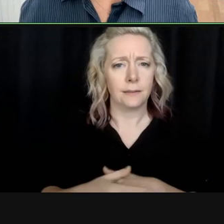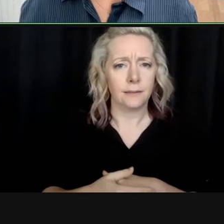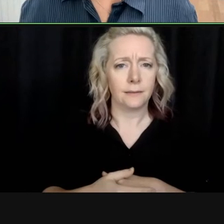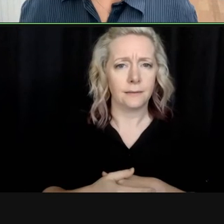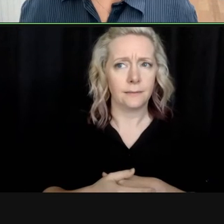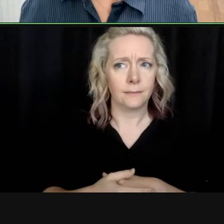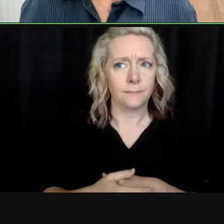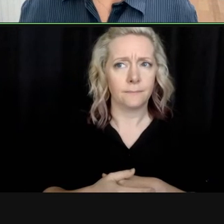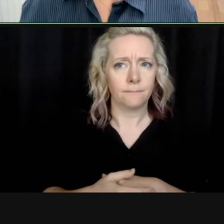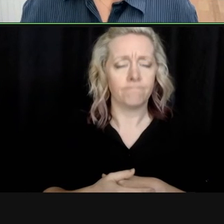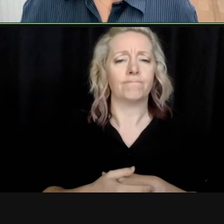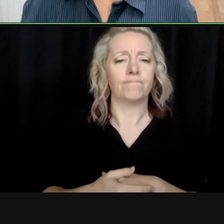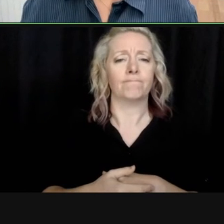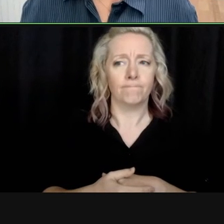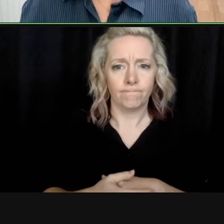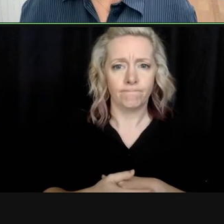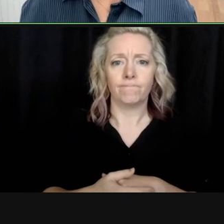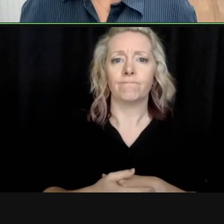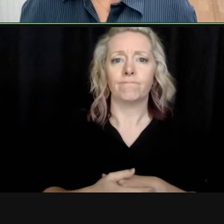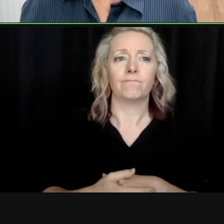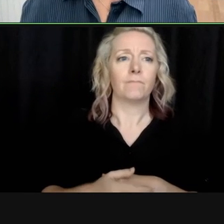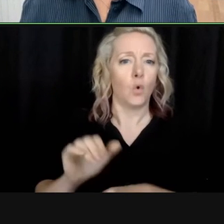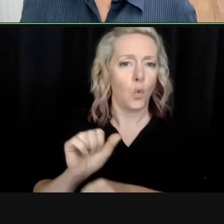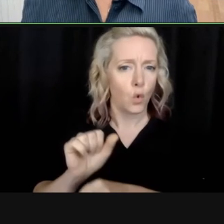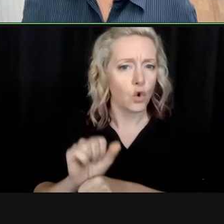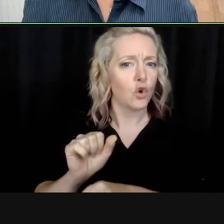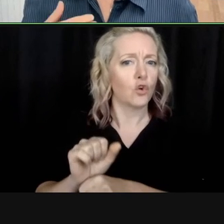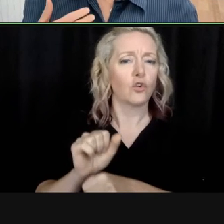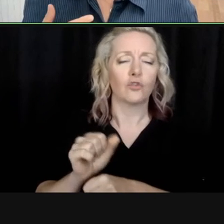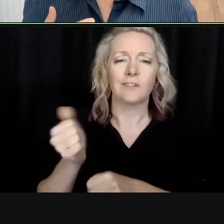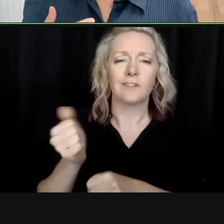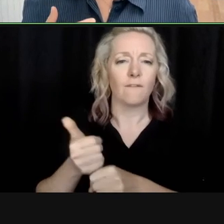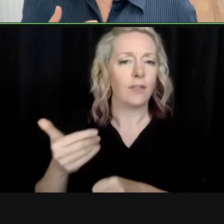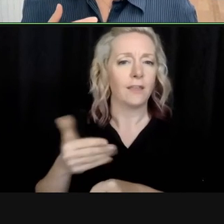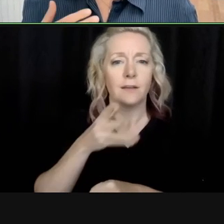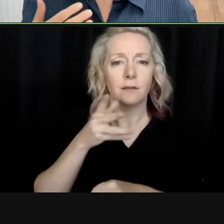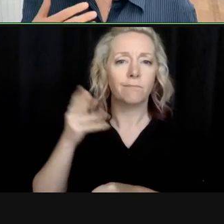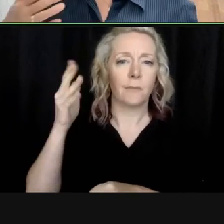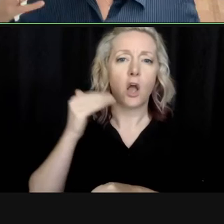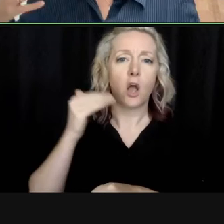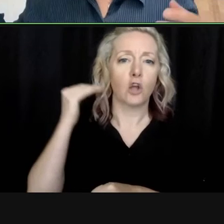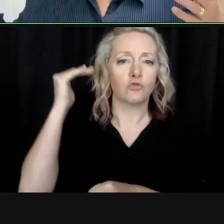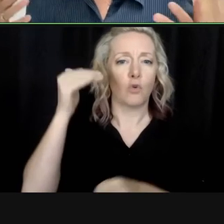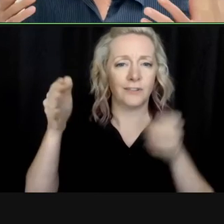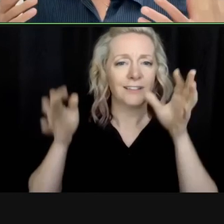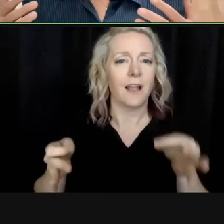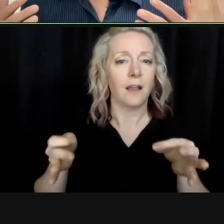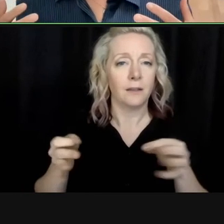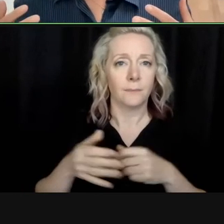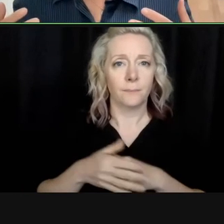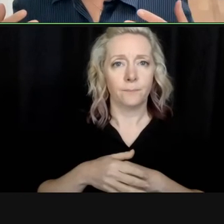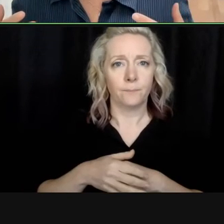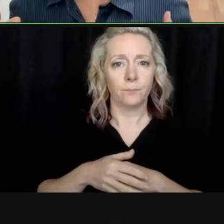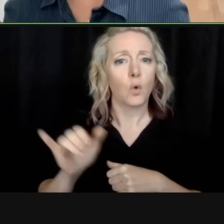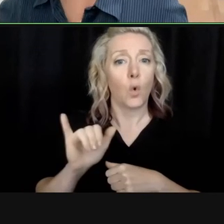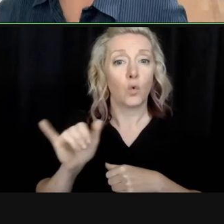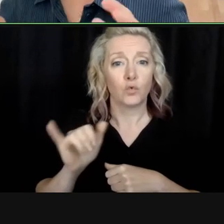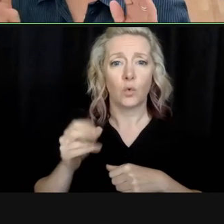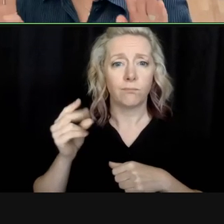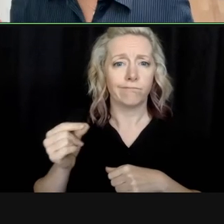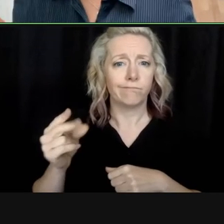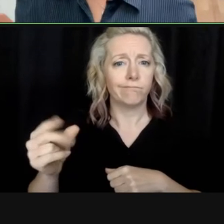And the tasks that she was being asked to do. And there wasn't she wasn't being given a lot of time, I didn't think, to process